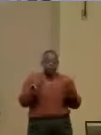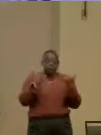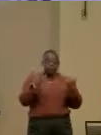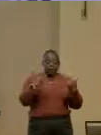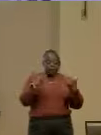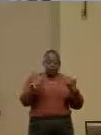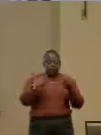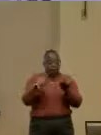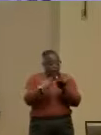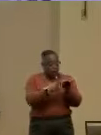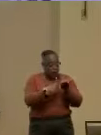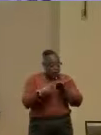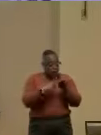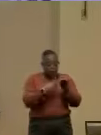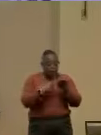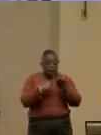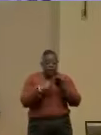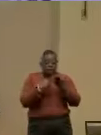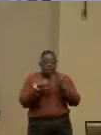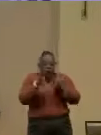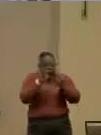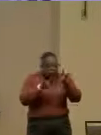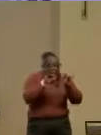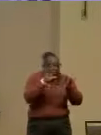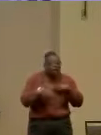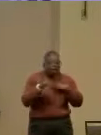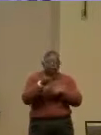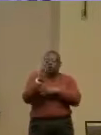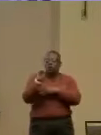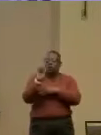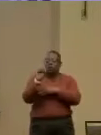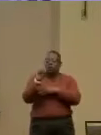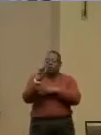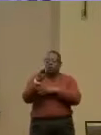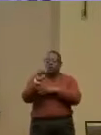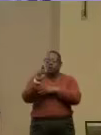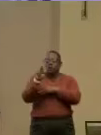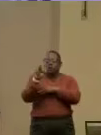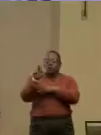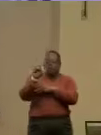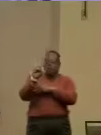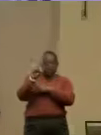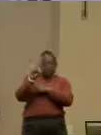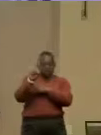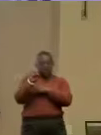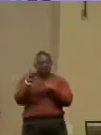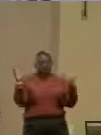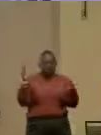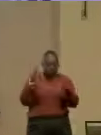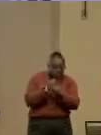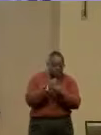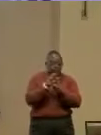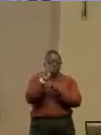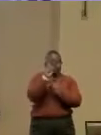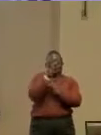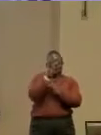about the emergent biomarkers in lupus, and I'm going to do it in about 20 minutes because I